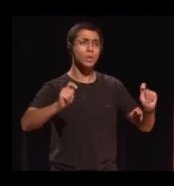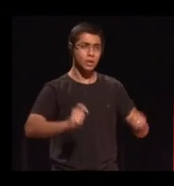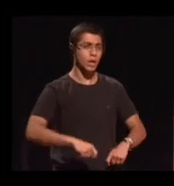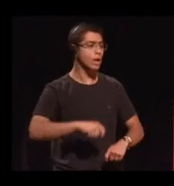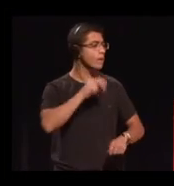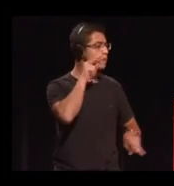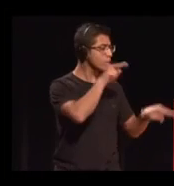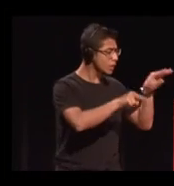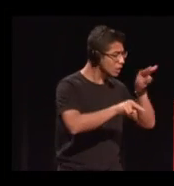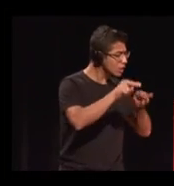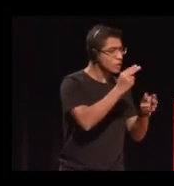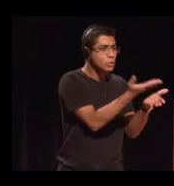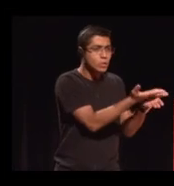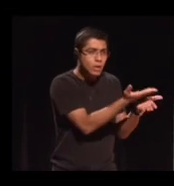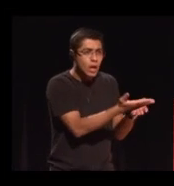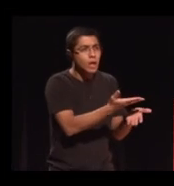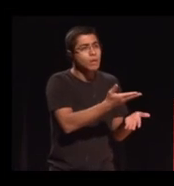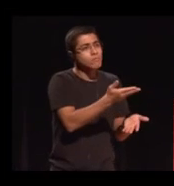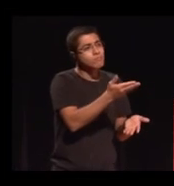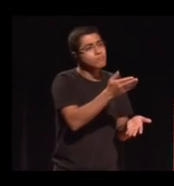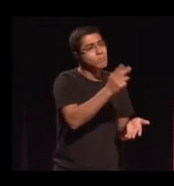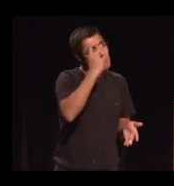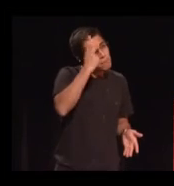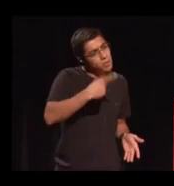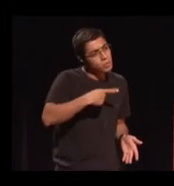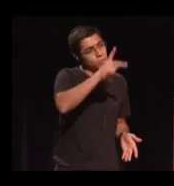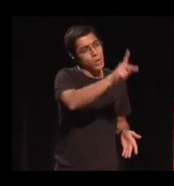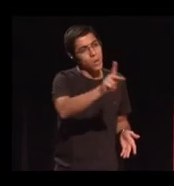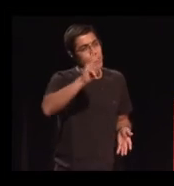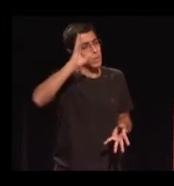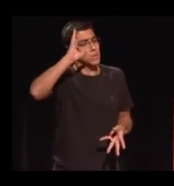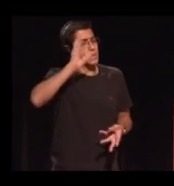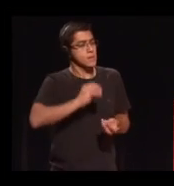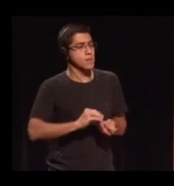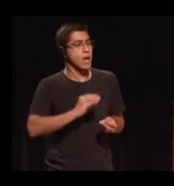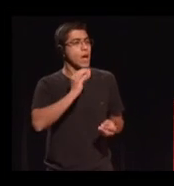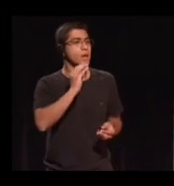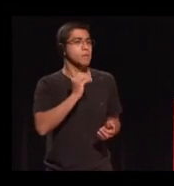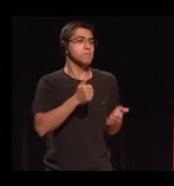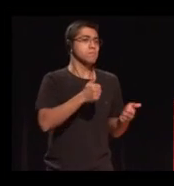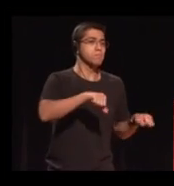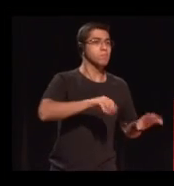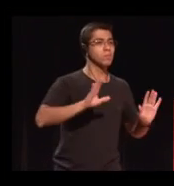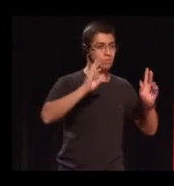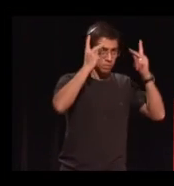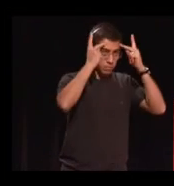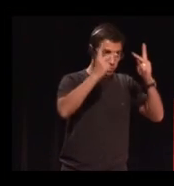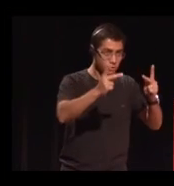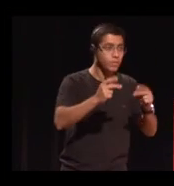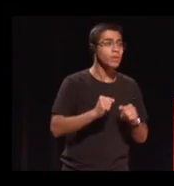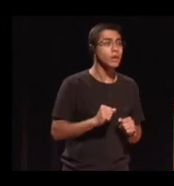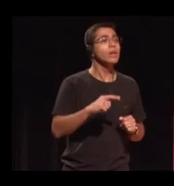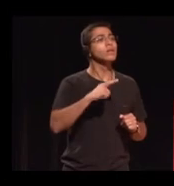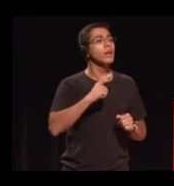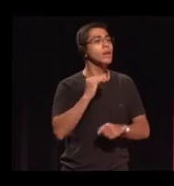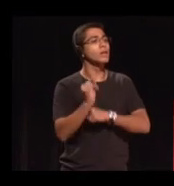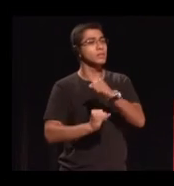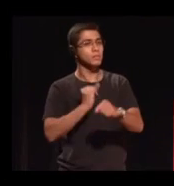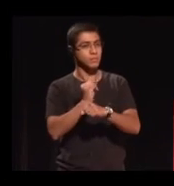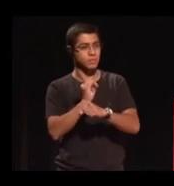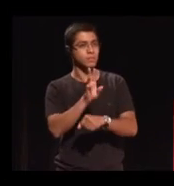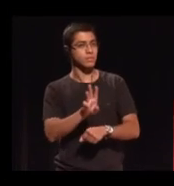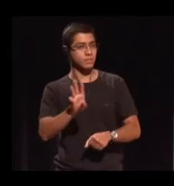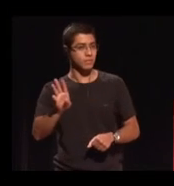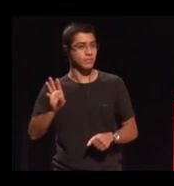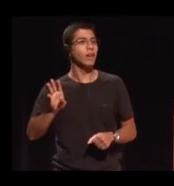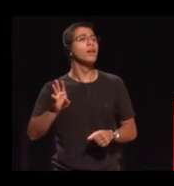project on the ThoughtWorks Arts GitHub page. Now, an interesting thing is that Thiago, her son here, a developer from